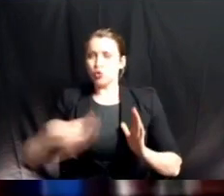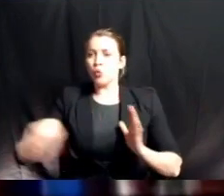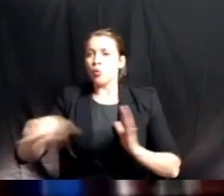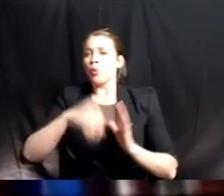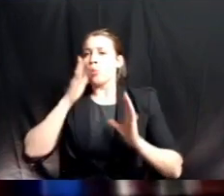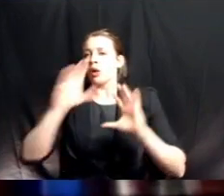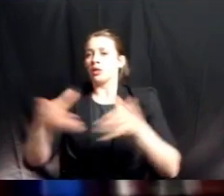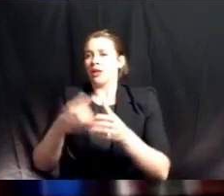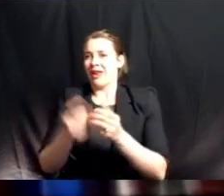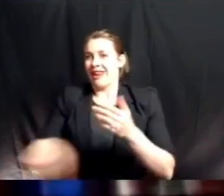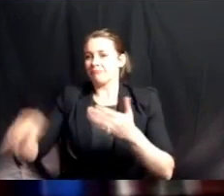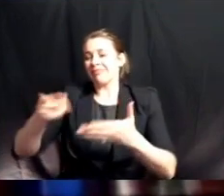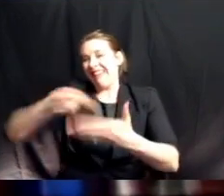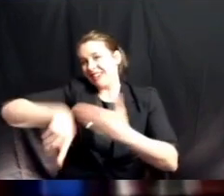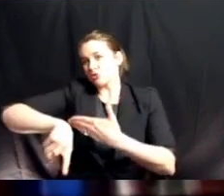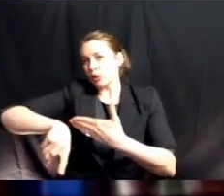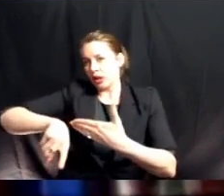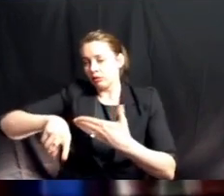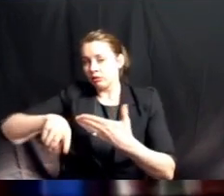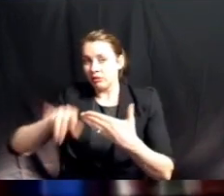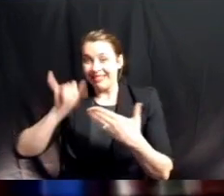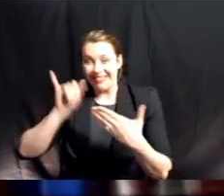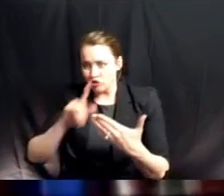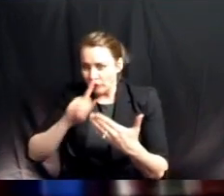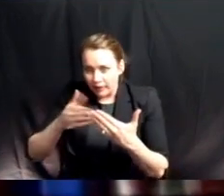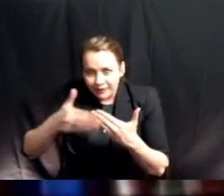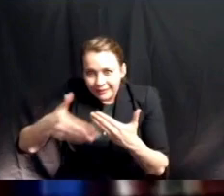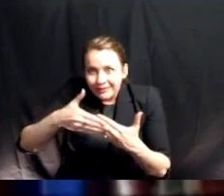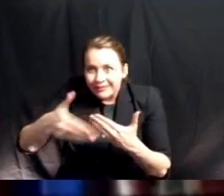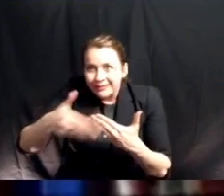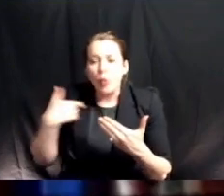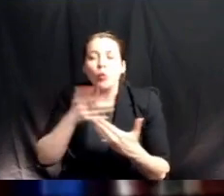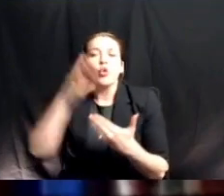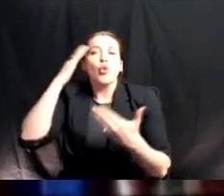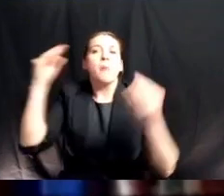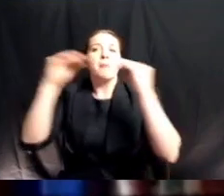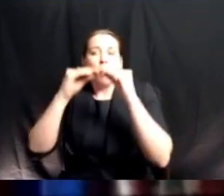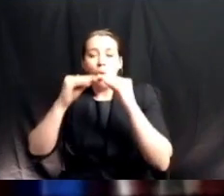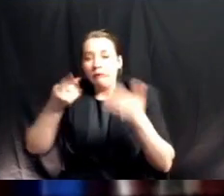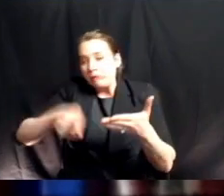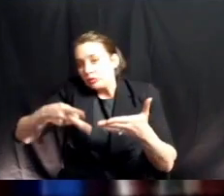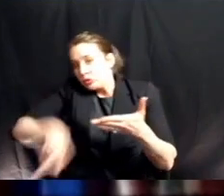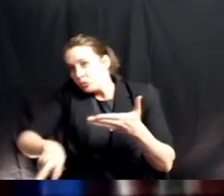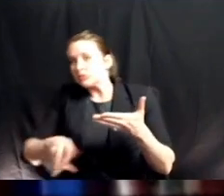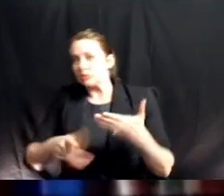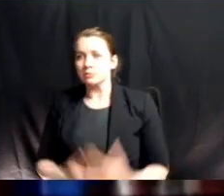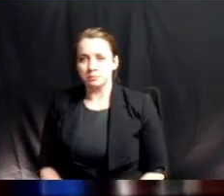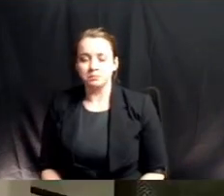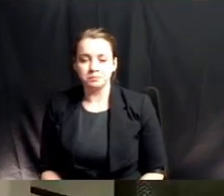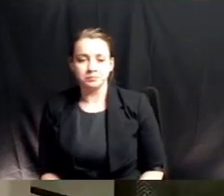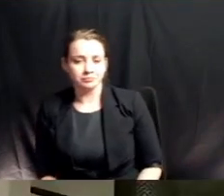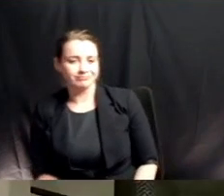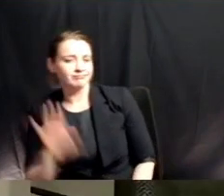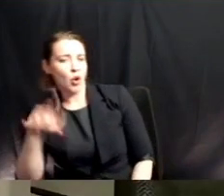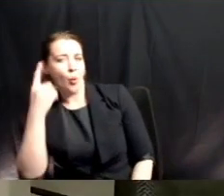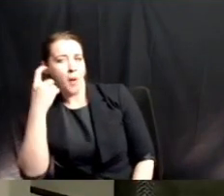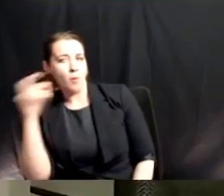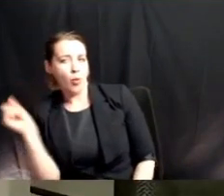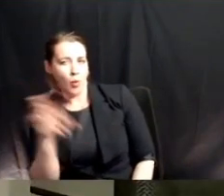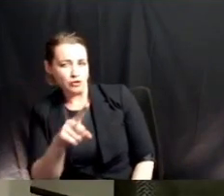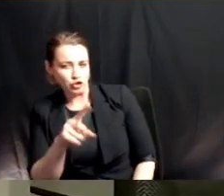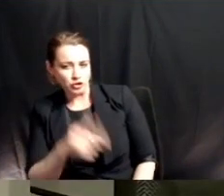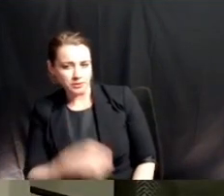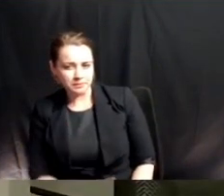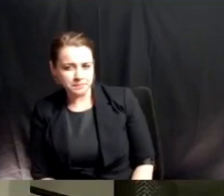is happening in just a few-week period. We'll know much more in the next few weeks. We'll give you one more question.